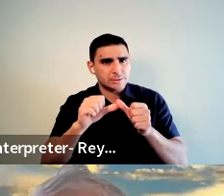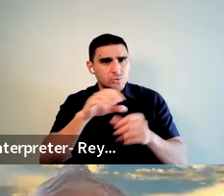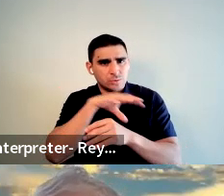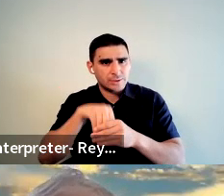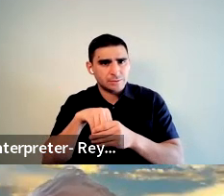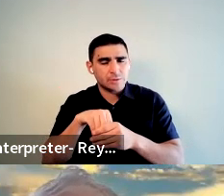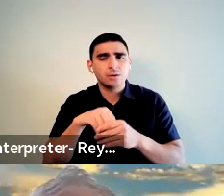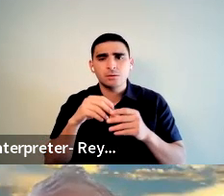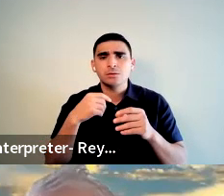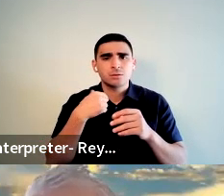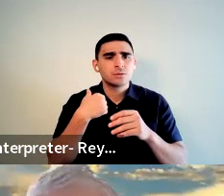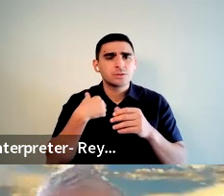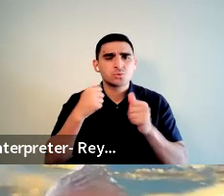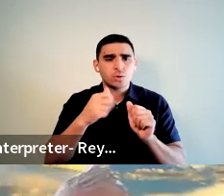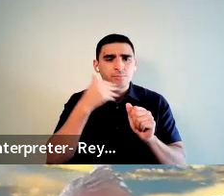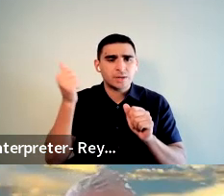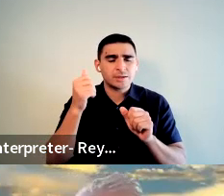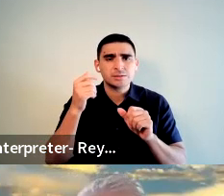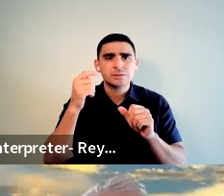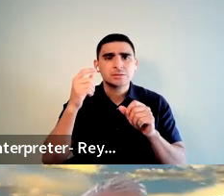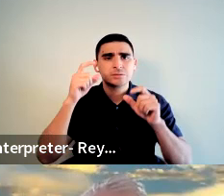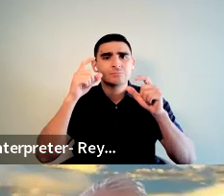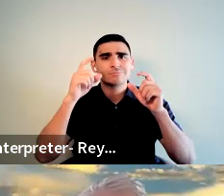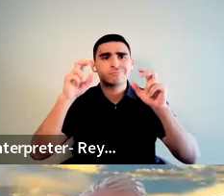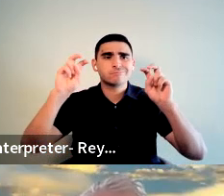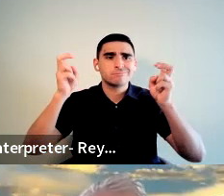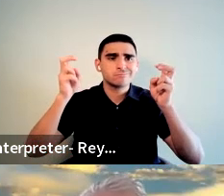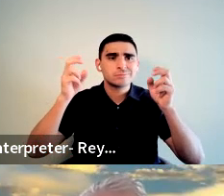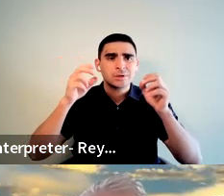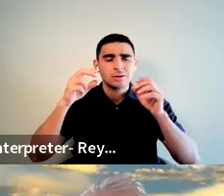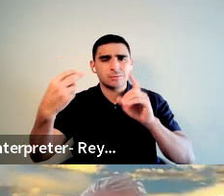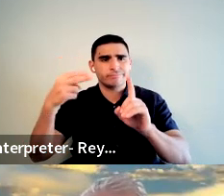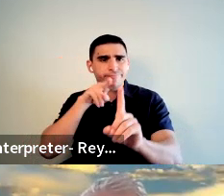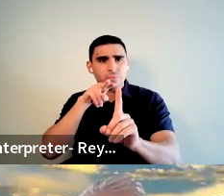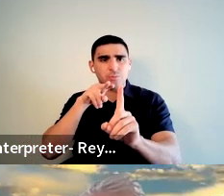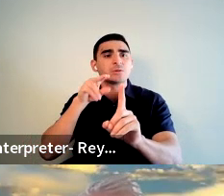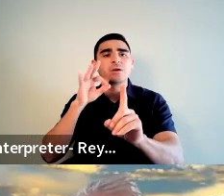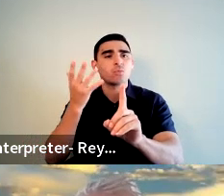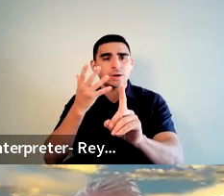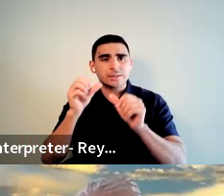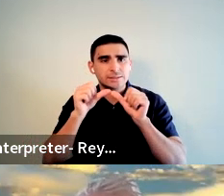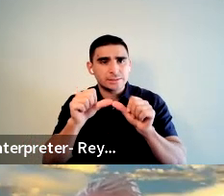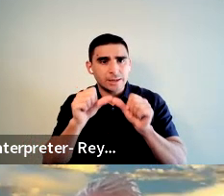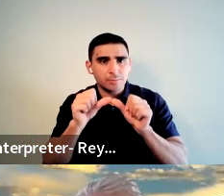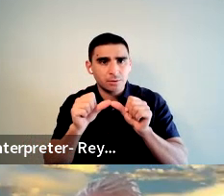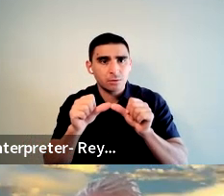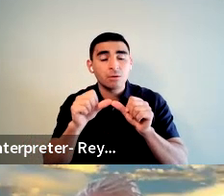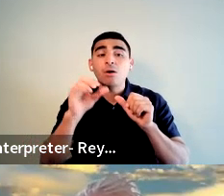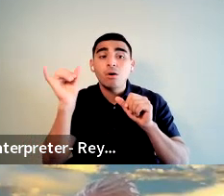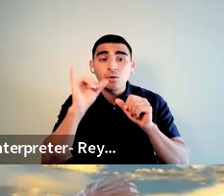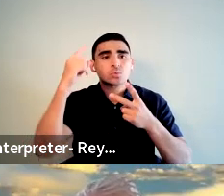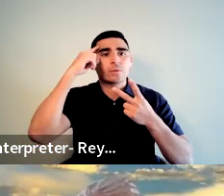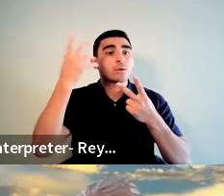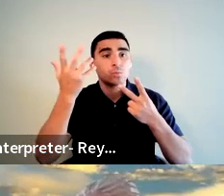just put on those glasses for our meeting today around the sustainability issue, as well as the disparately impacted